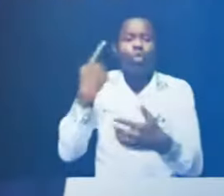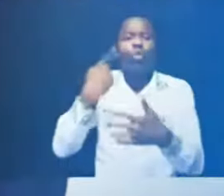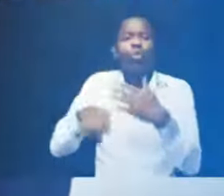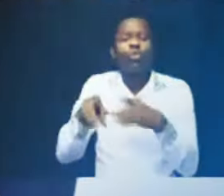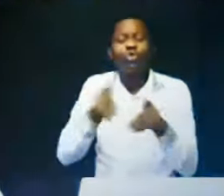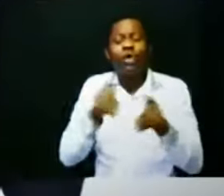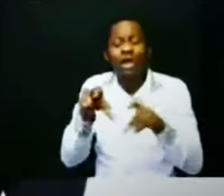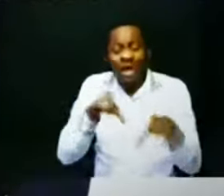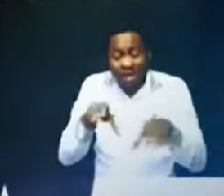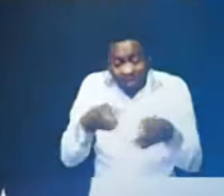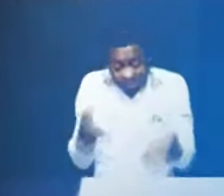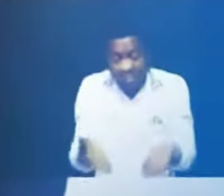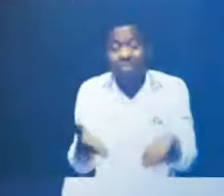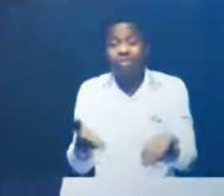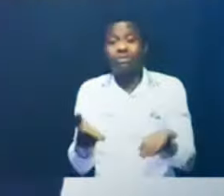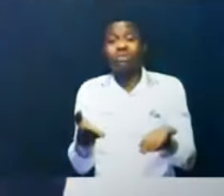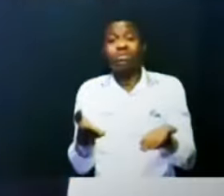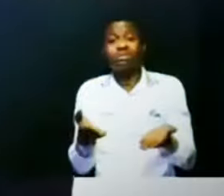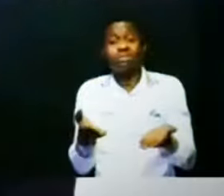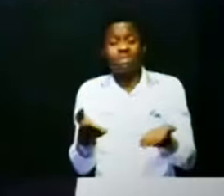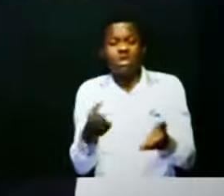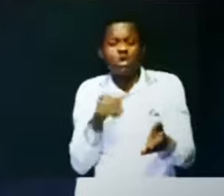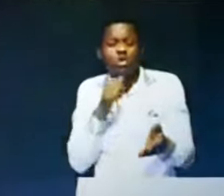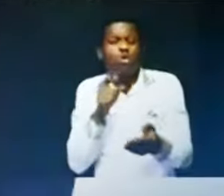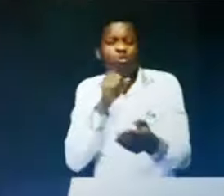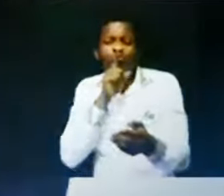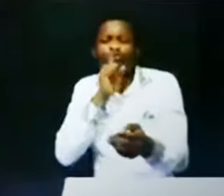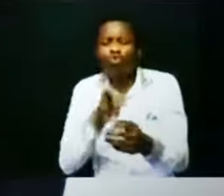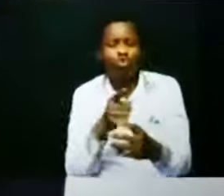It may not be real.